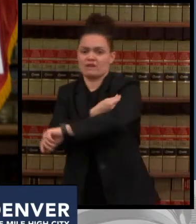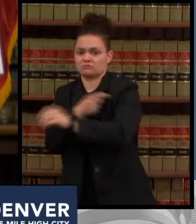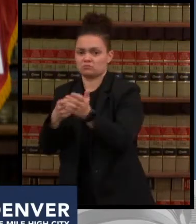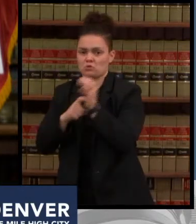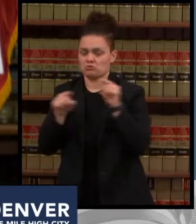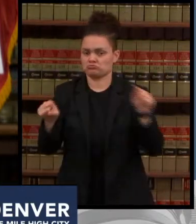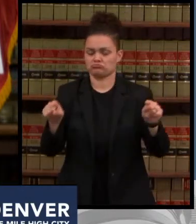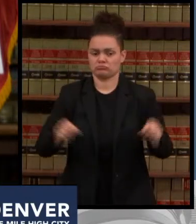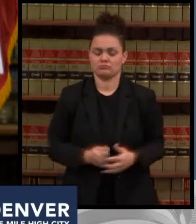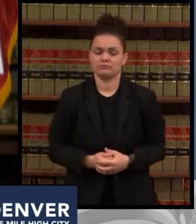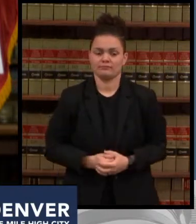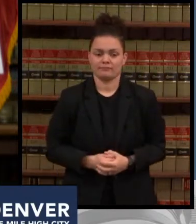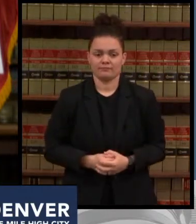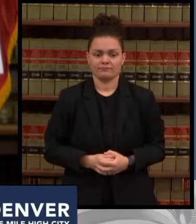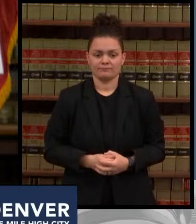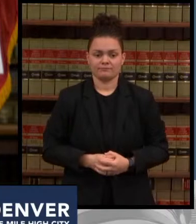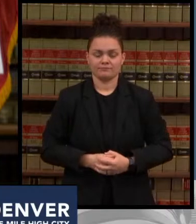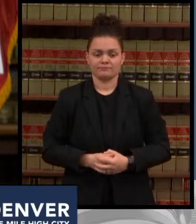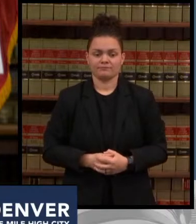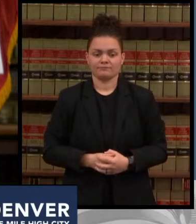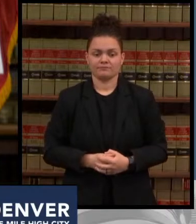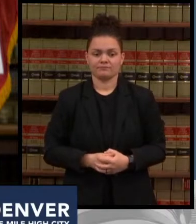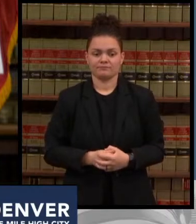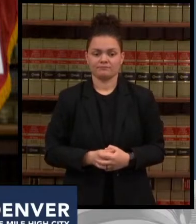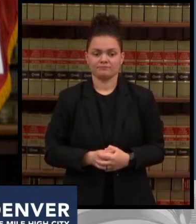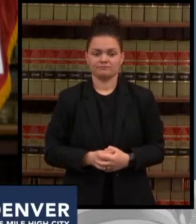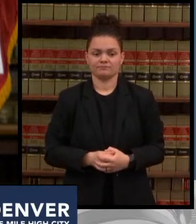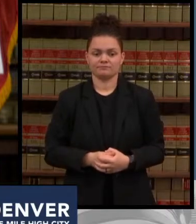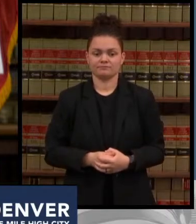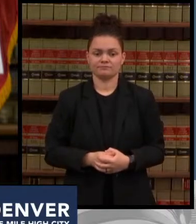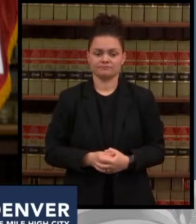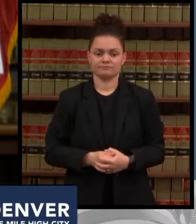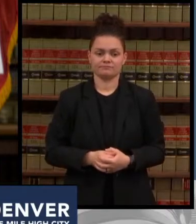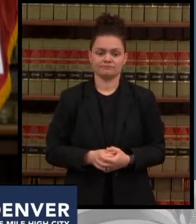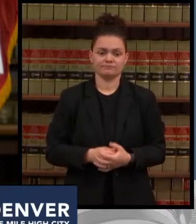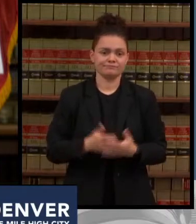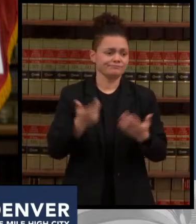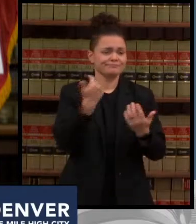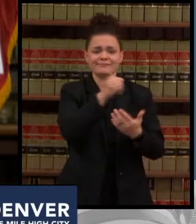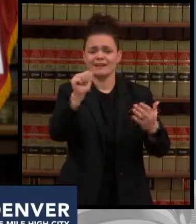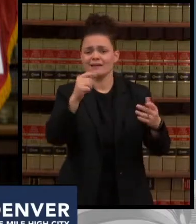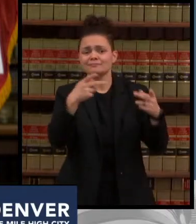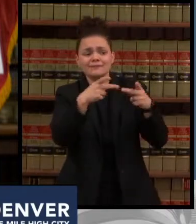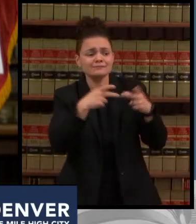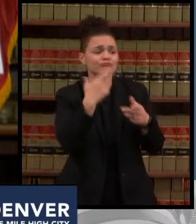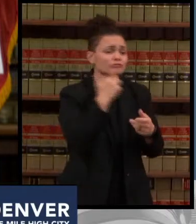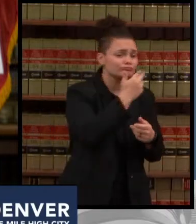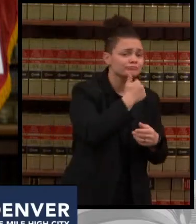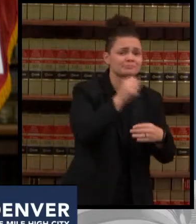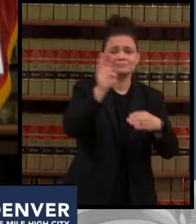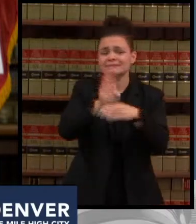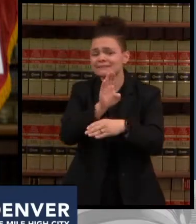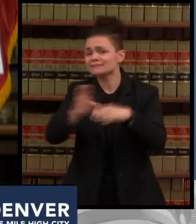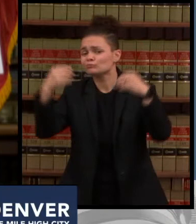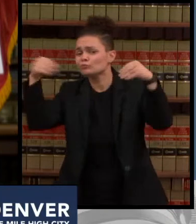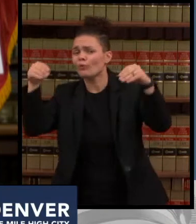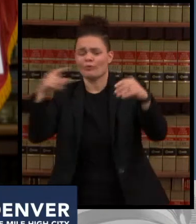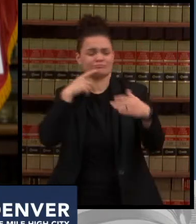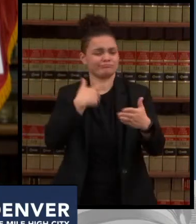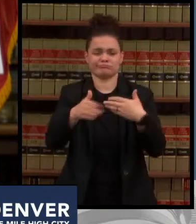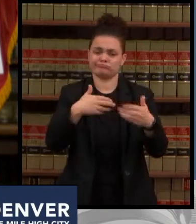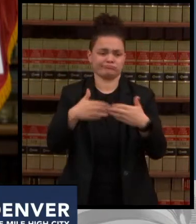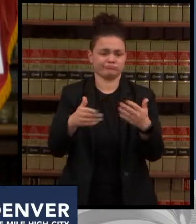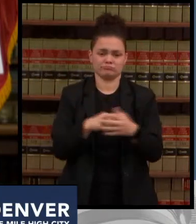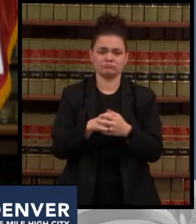or, as a venue or a restaurant or type of operation, we are putting a mandate in place. And I didn't want to screw that up, and we'll